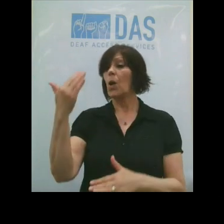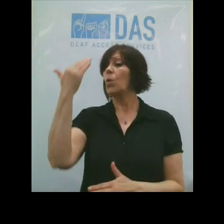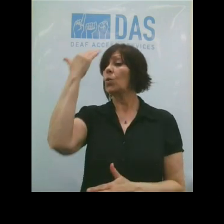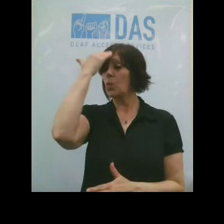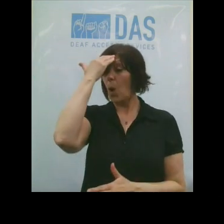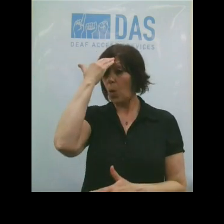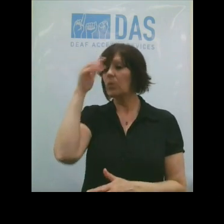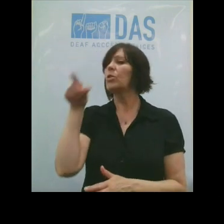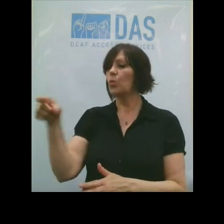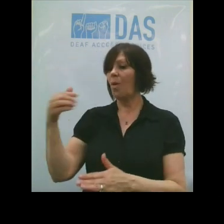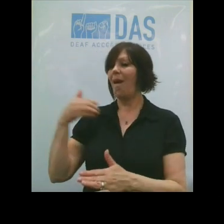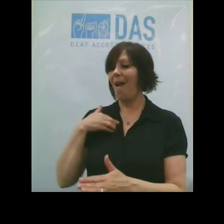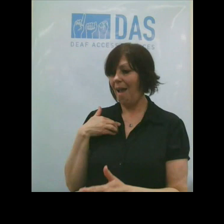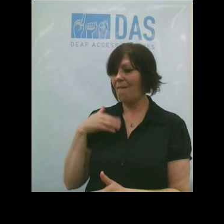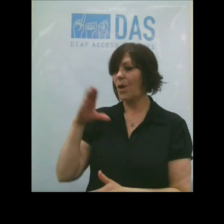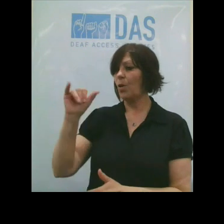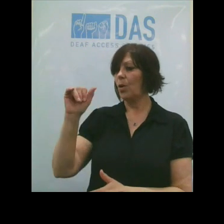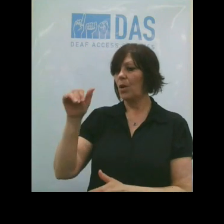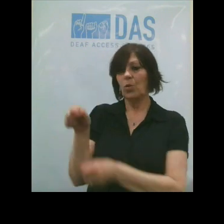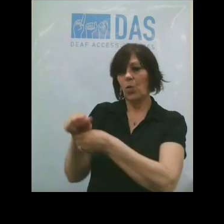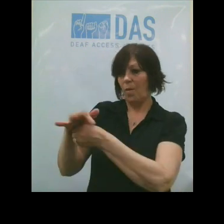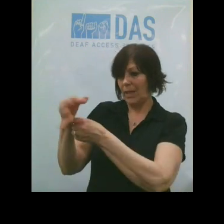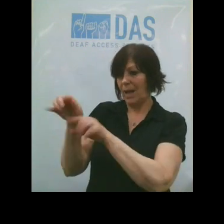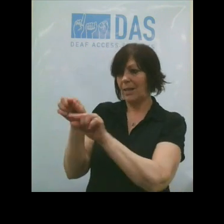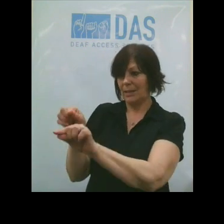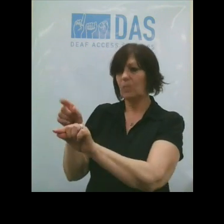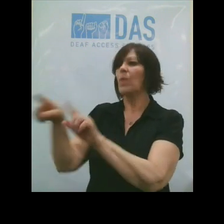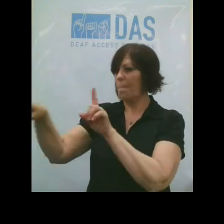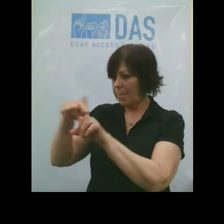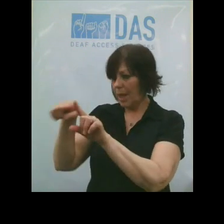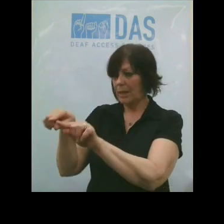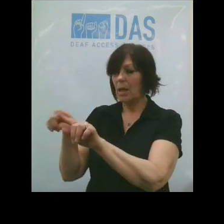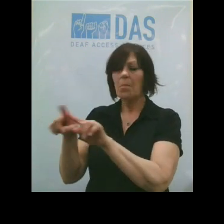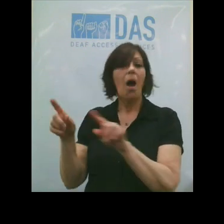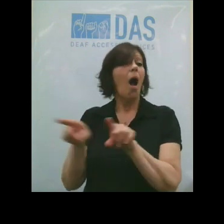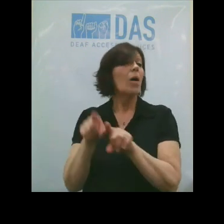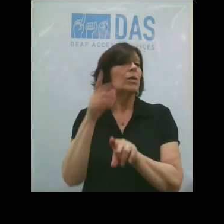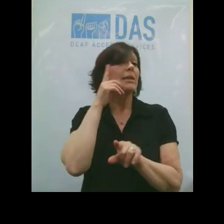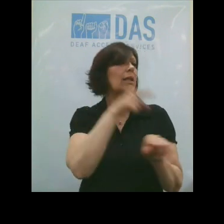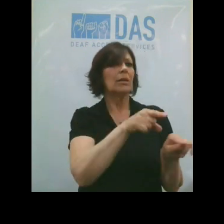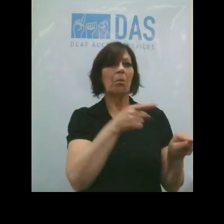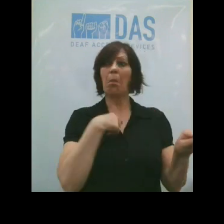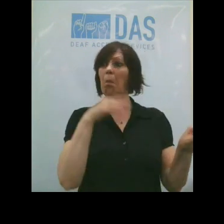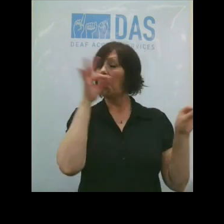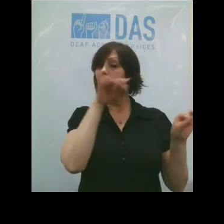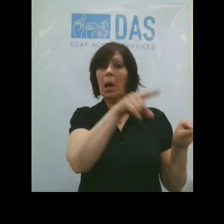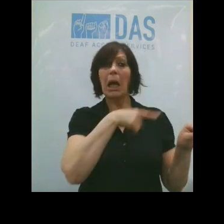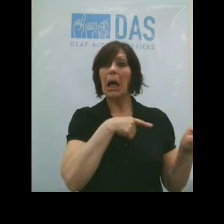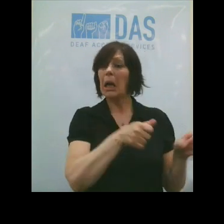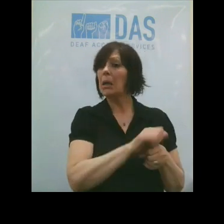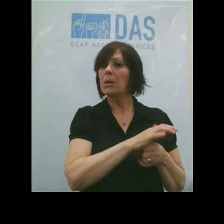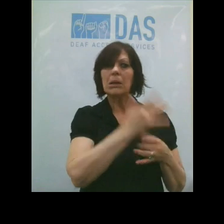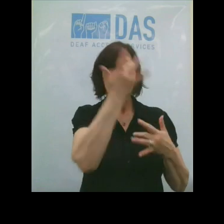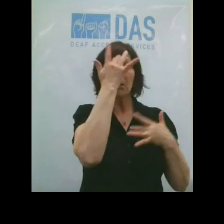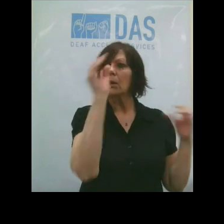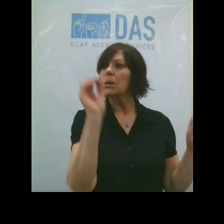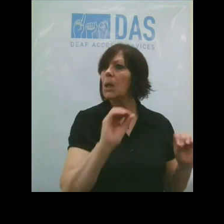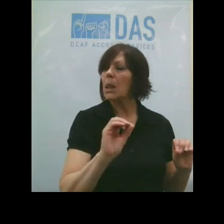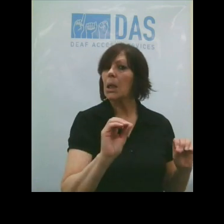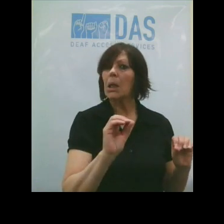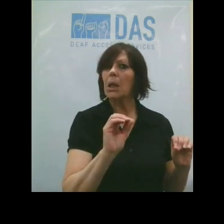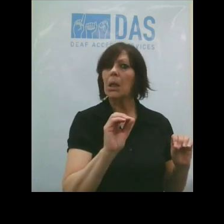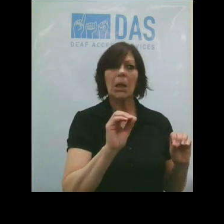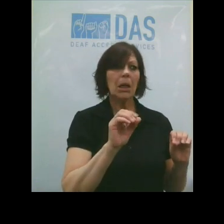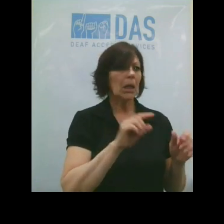of COVID-19, and we're also seeing it among children who we were not aware had COVID-19. They didn't have any illness when they were